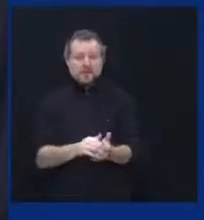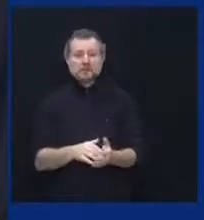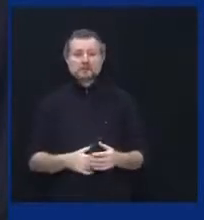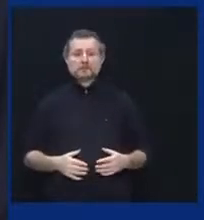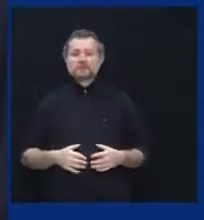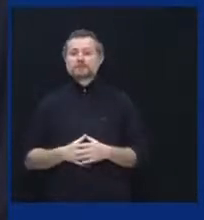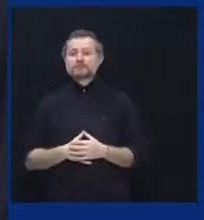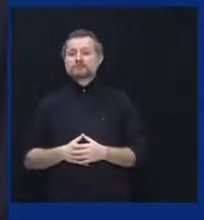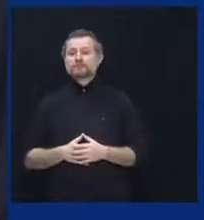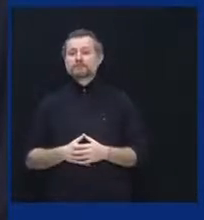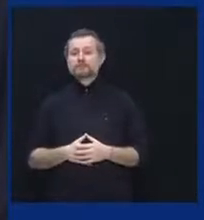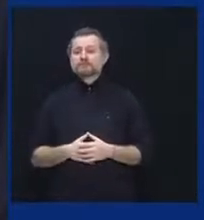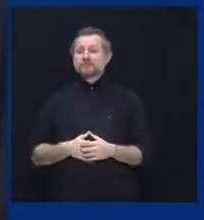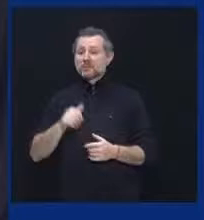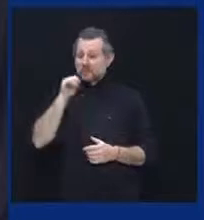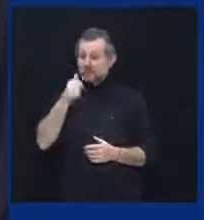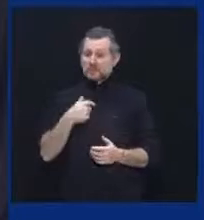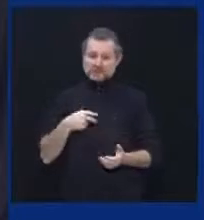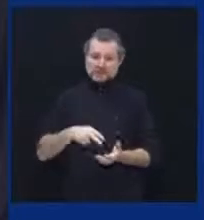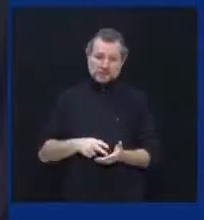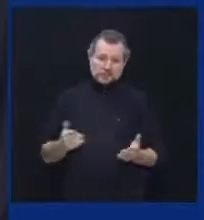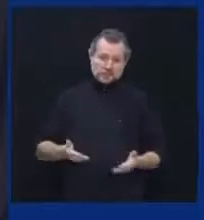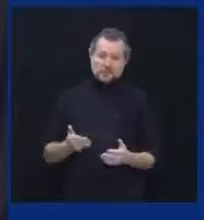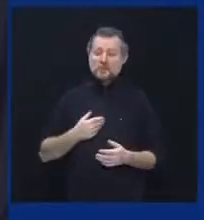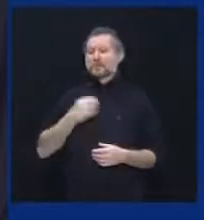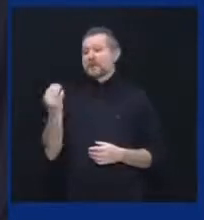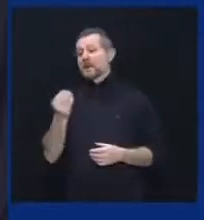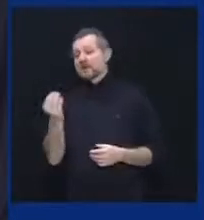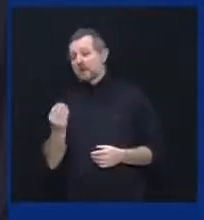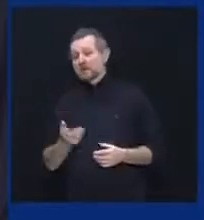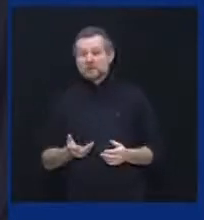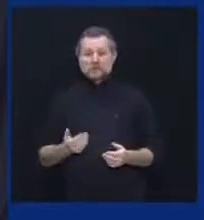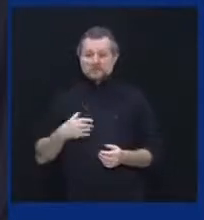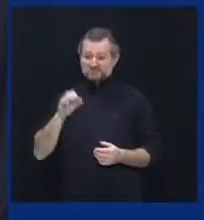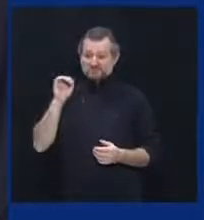here tomorrow or Monday and read a death